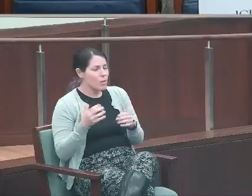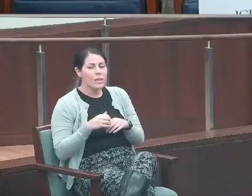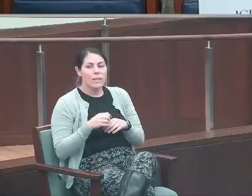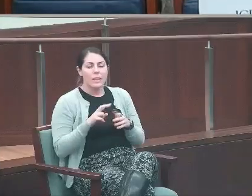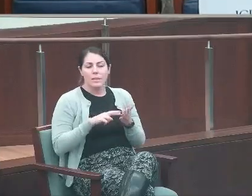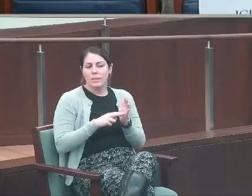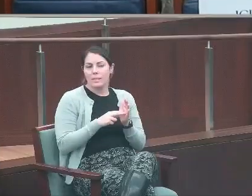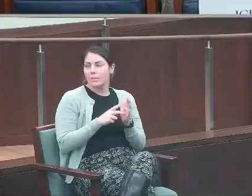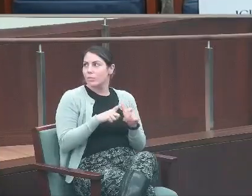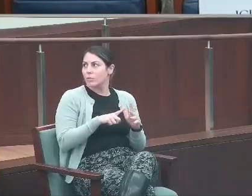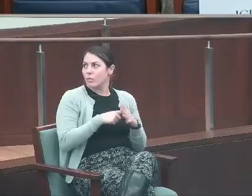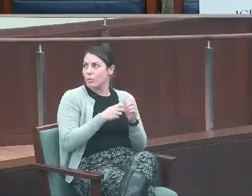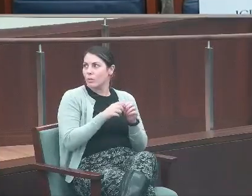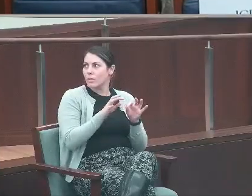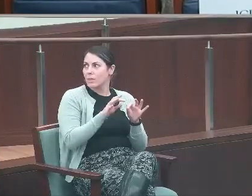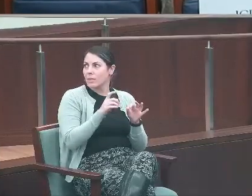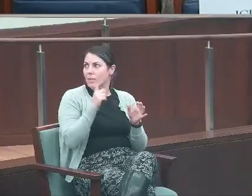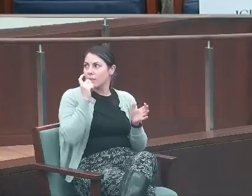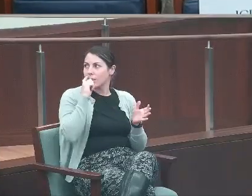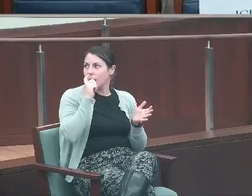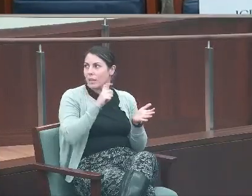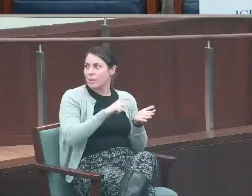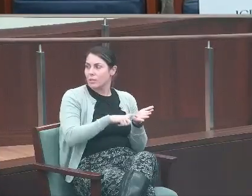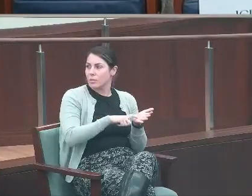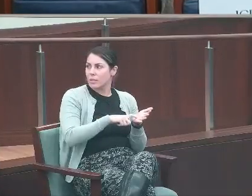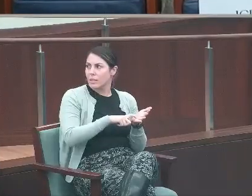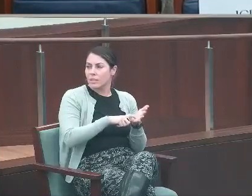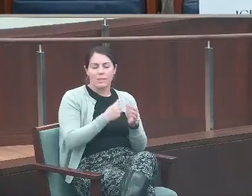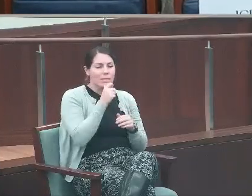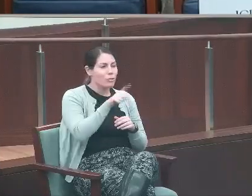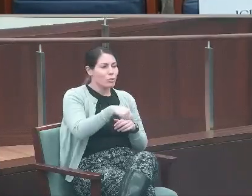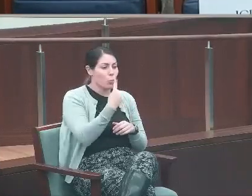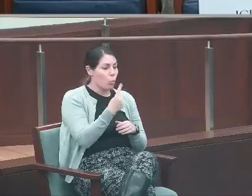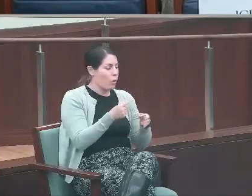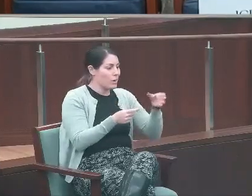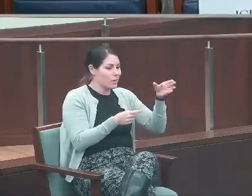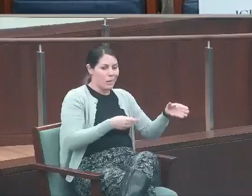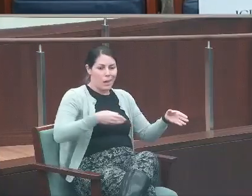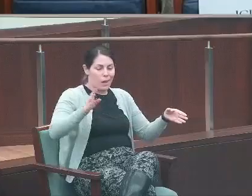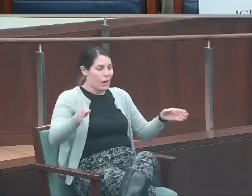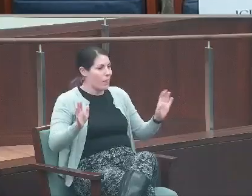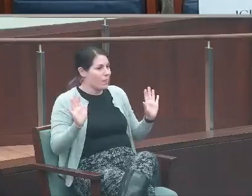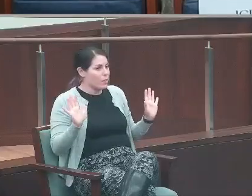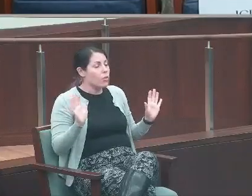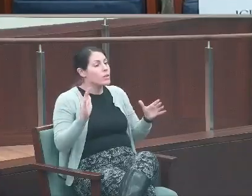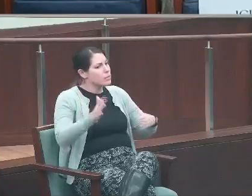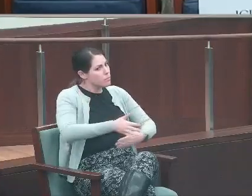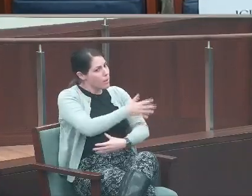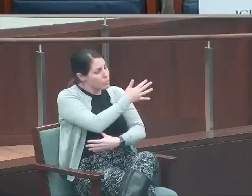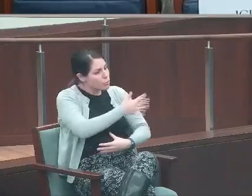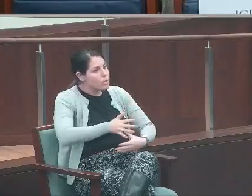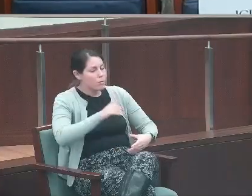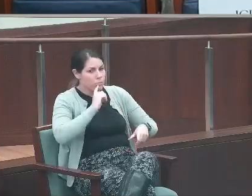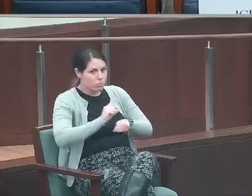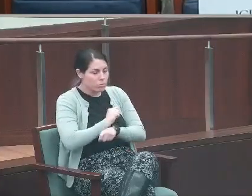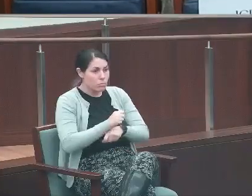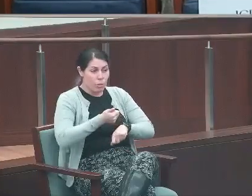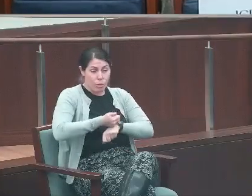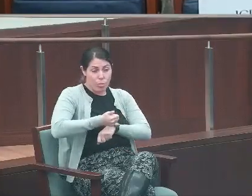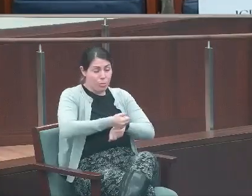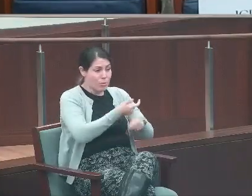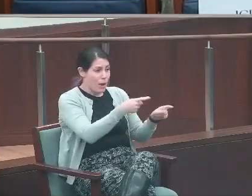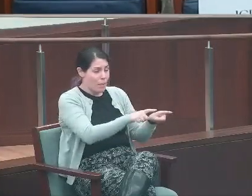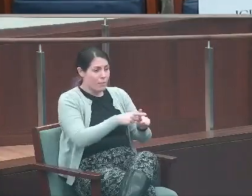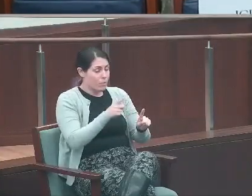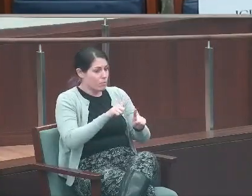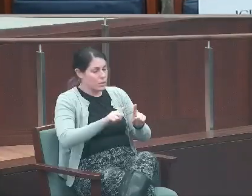which is that threats to democracy don't exist on one side of the spectrum or the other, political spectrum. There are real and present threats to American democracy